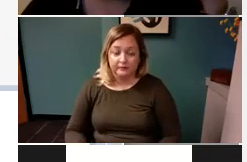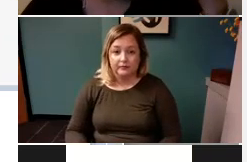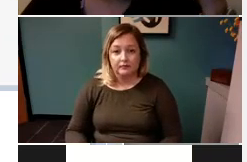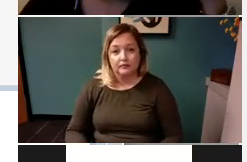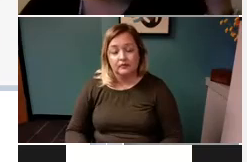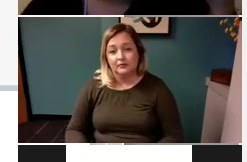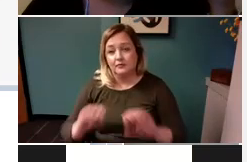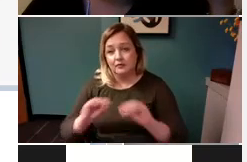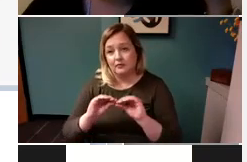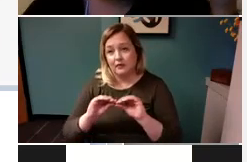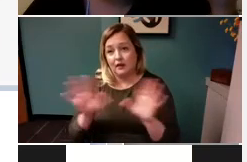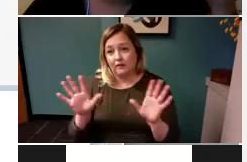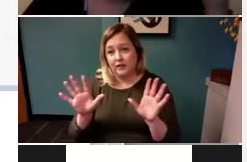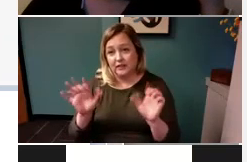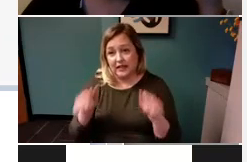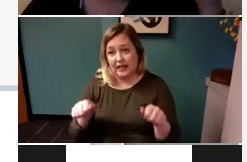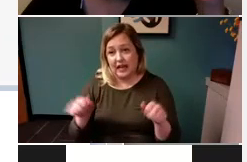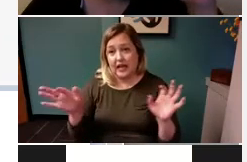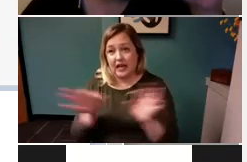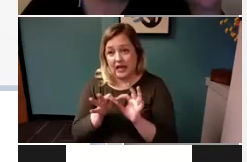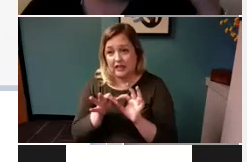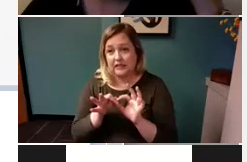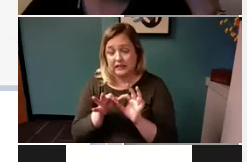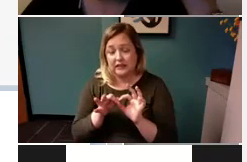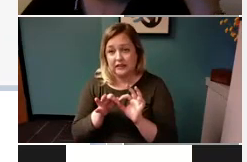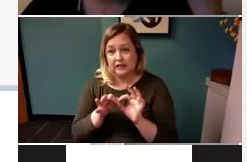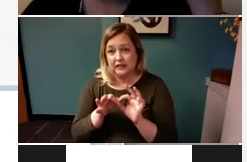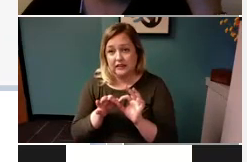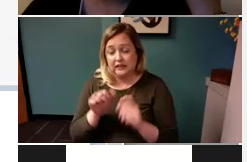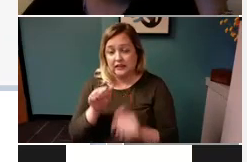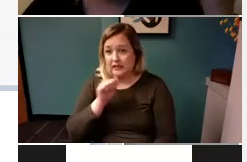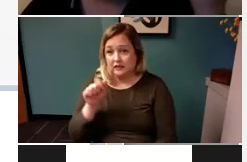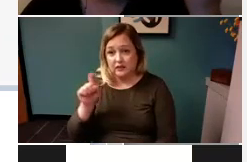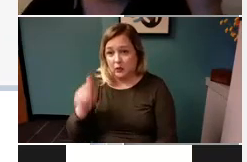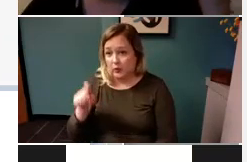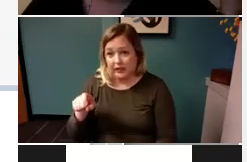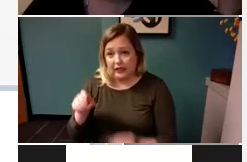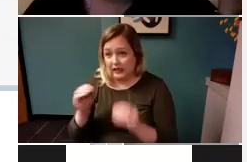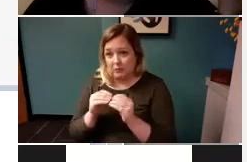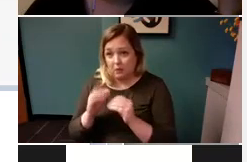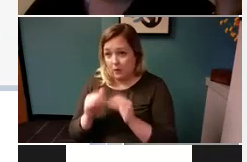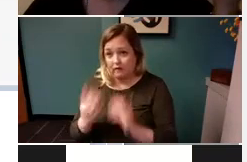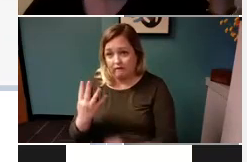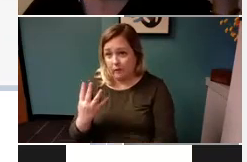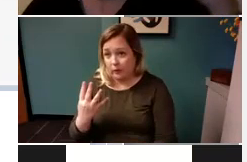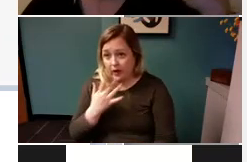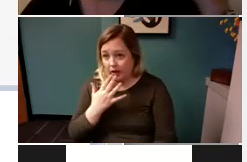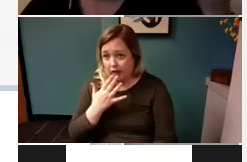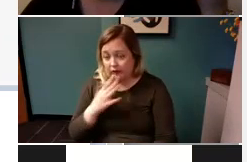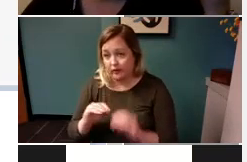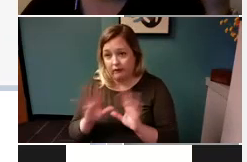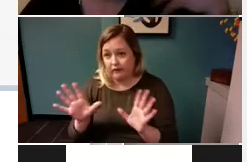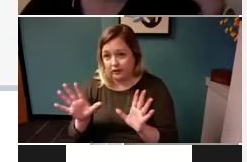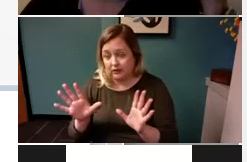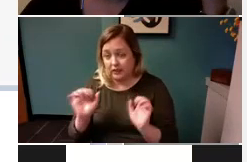Obviously, I can connect them here, and I do not need more than 4 colors, right? I can color 1 red, I can color